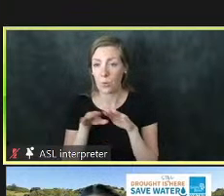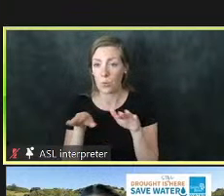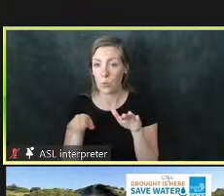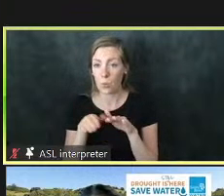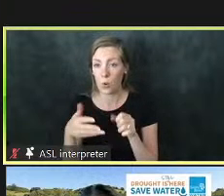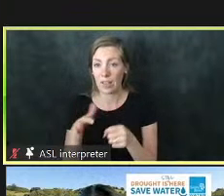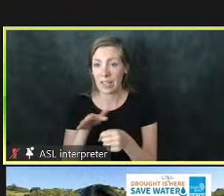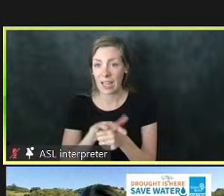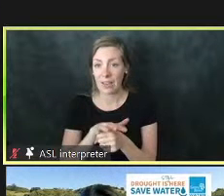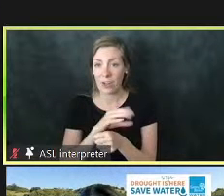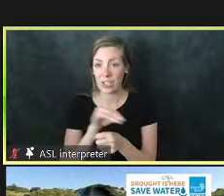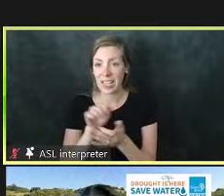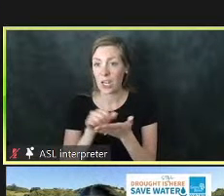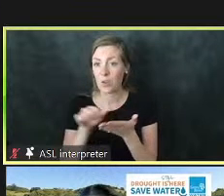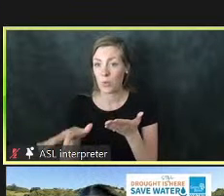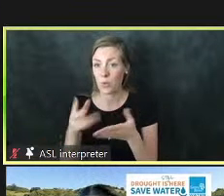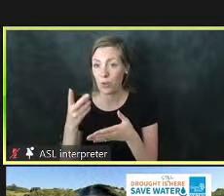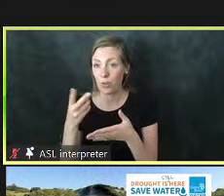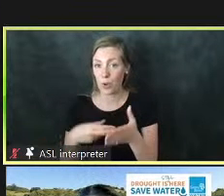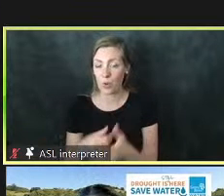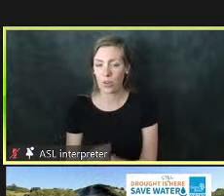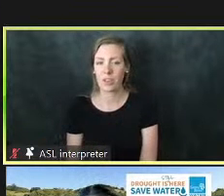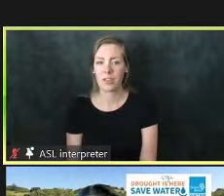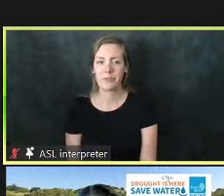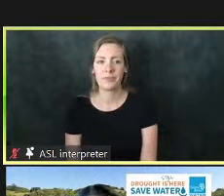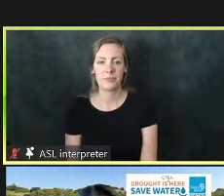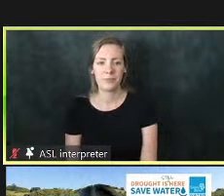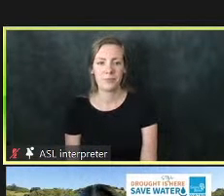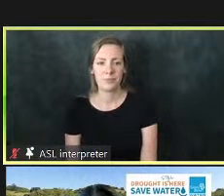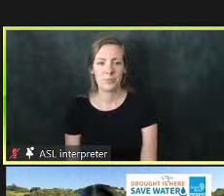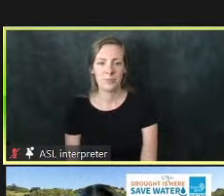que trabaje con el satélite. Next slide, ah, please.